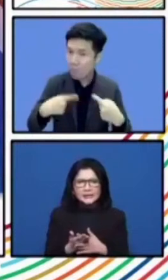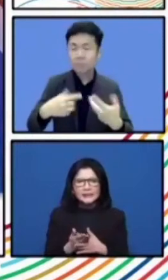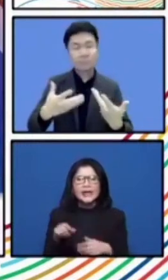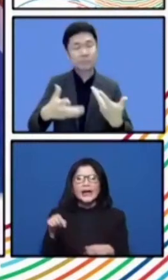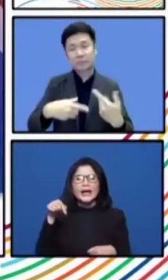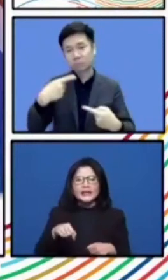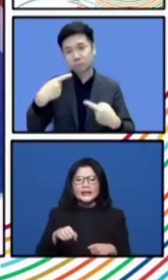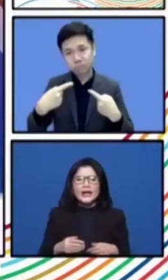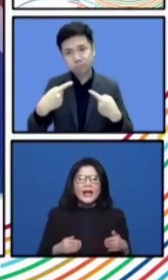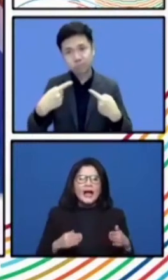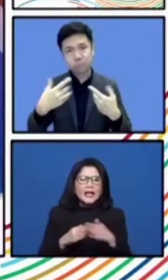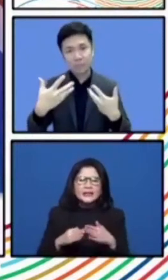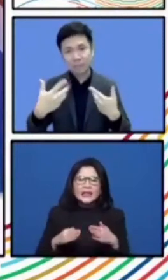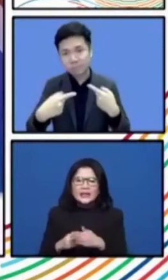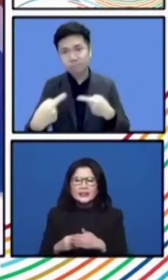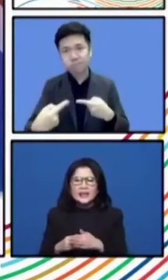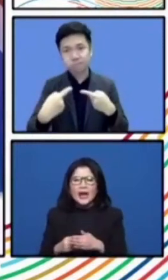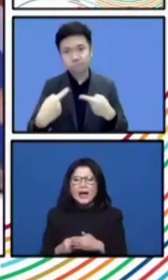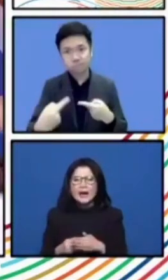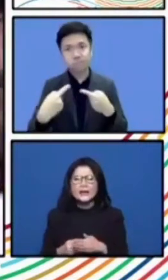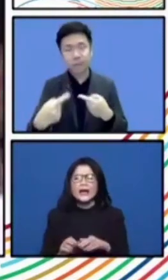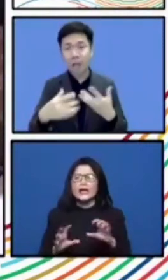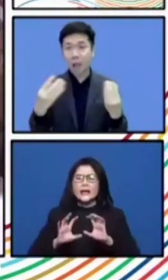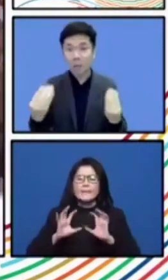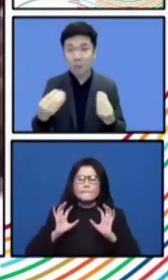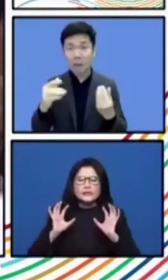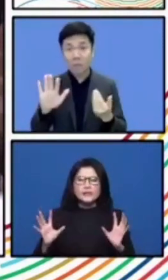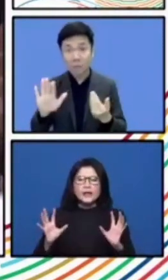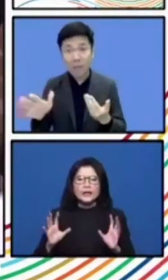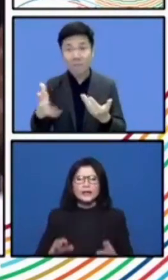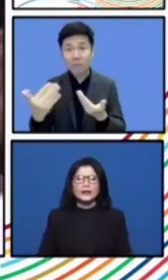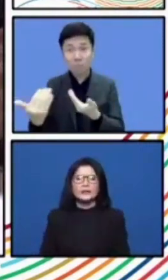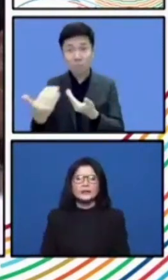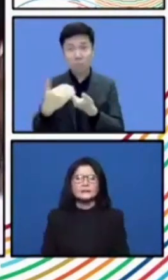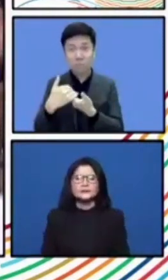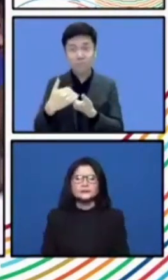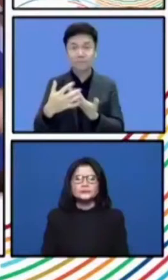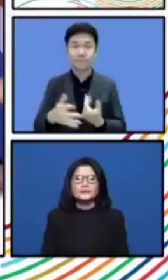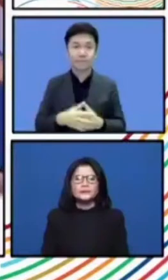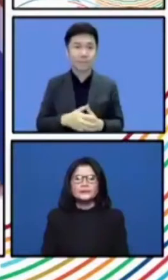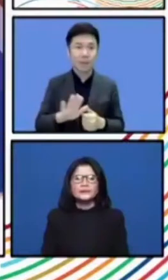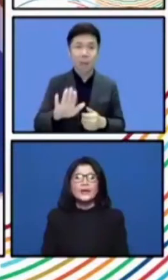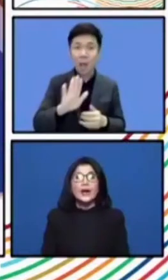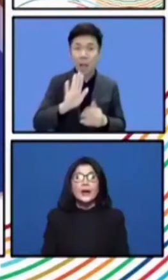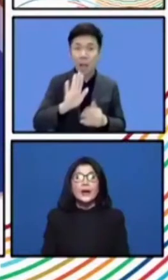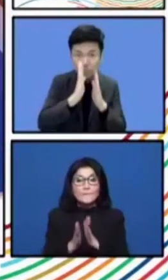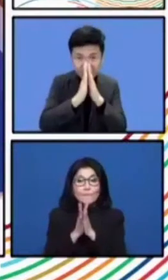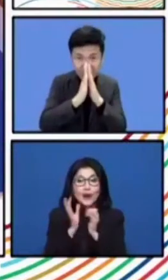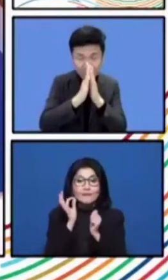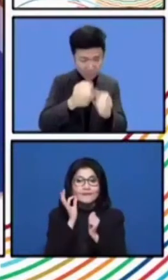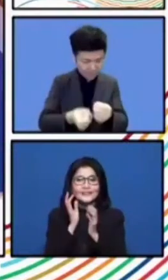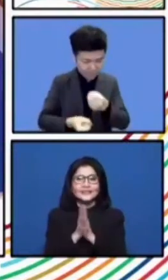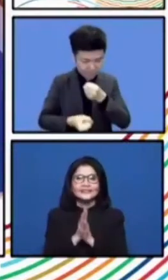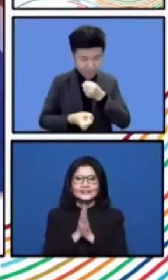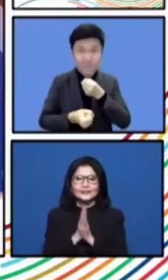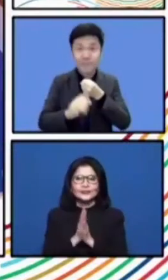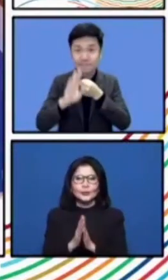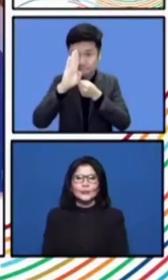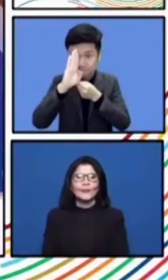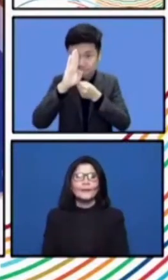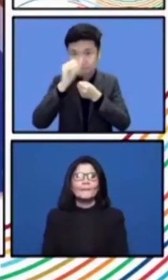Services were provided access I was so sorry about that next time yeah